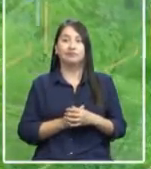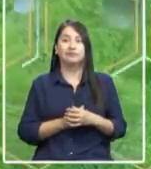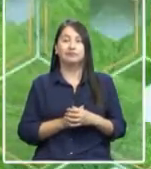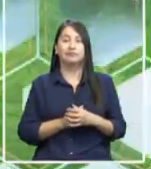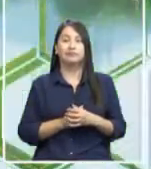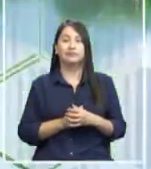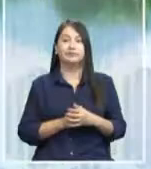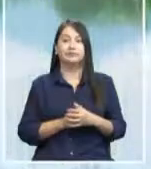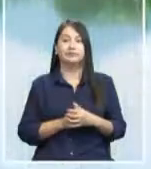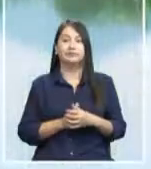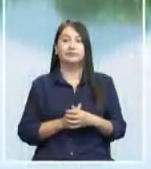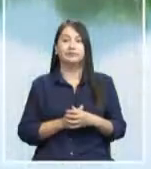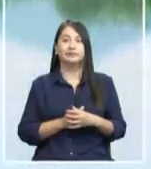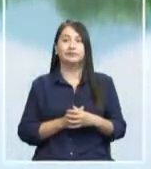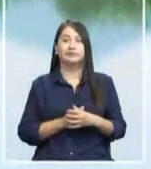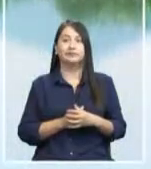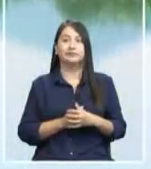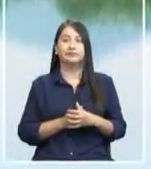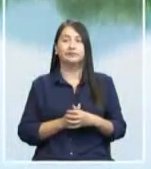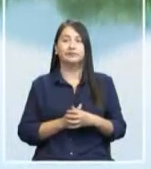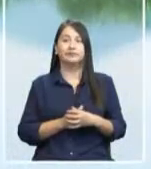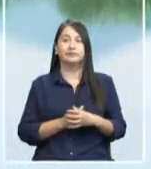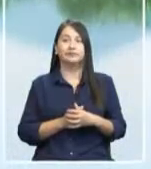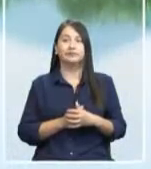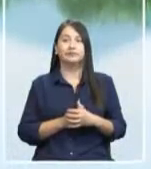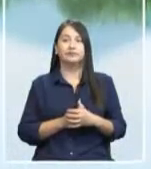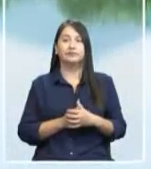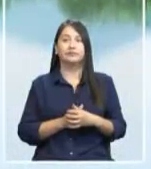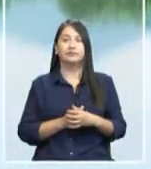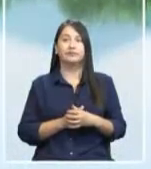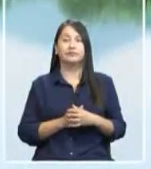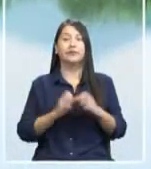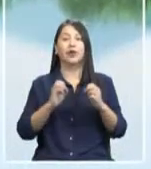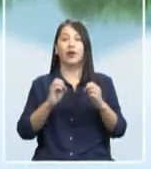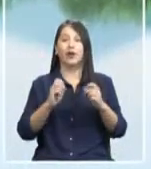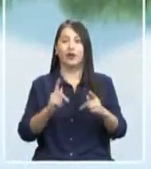Okay. Can you see it now?